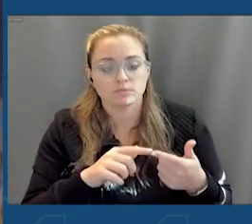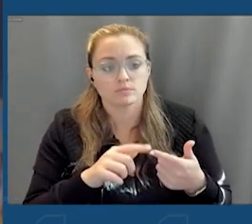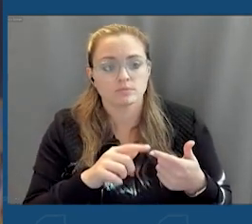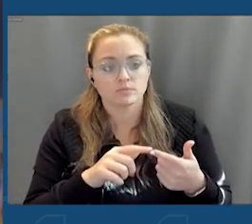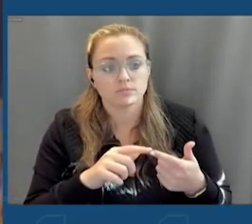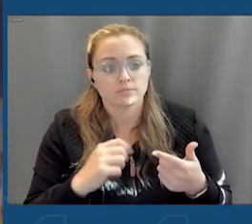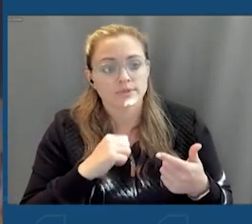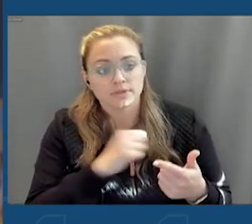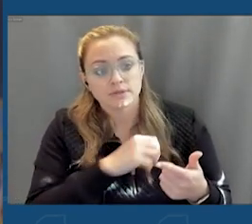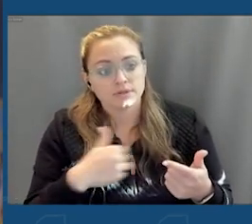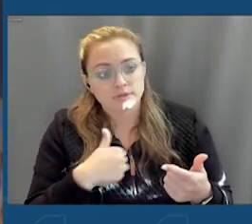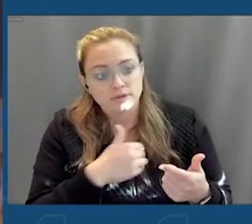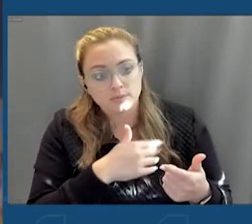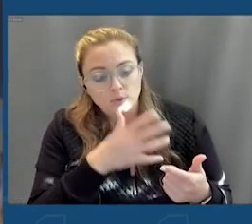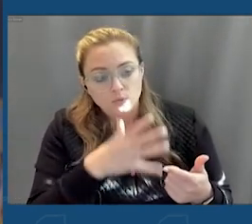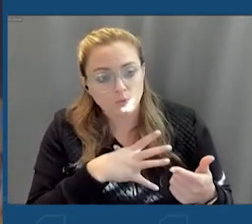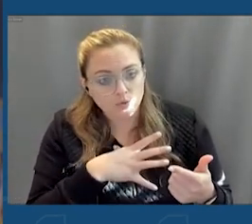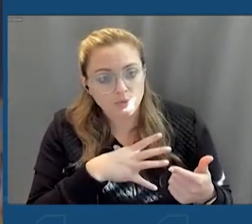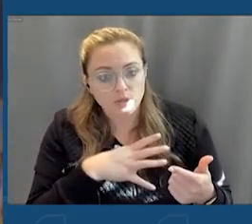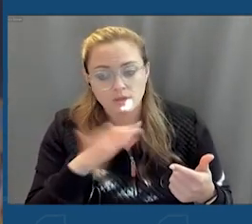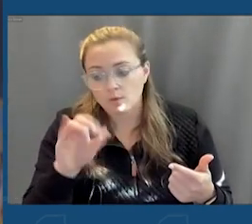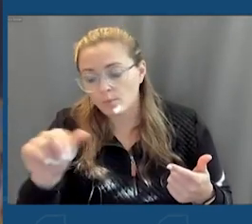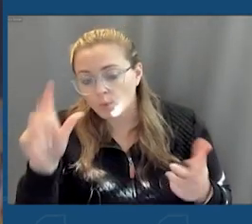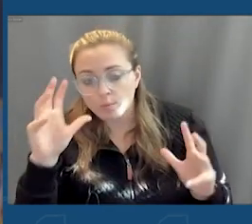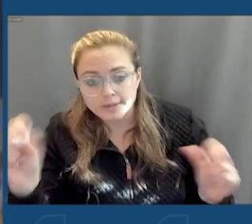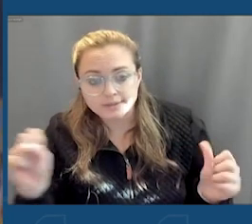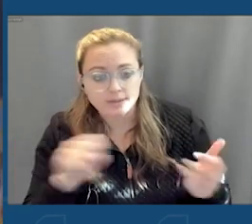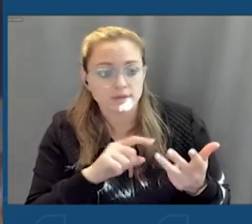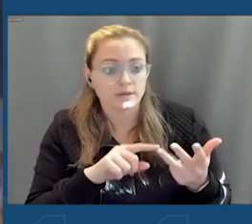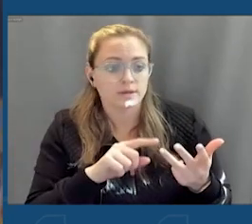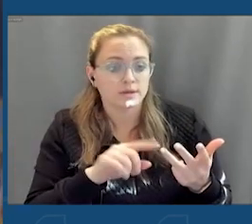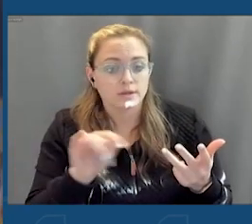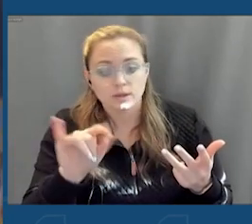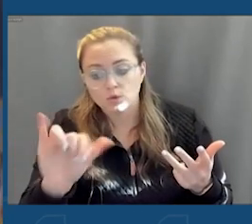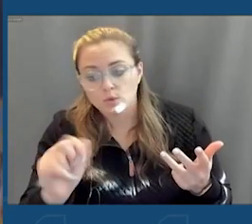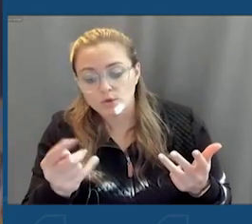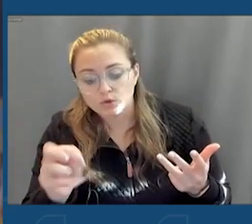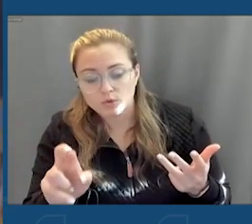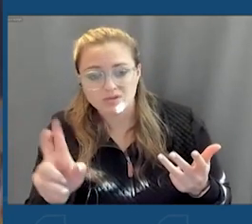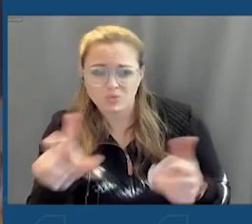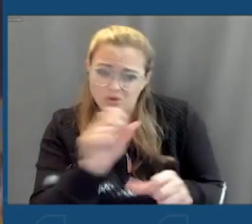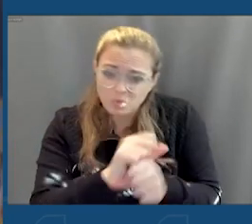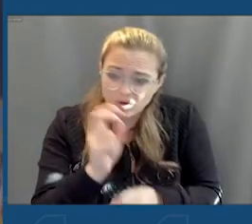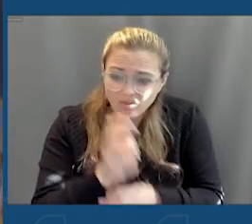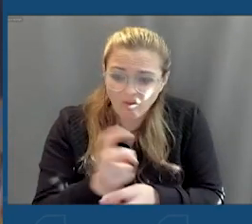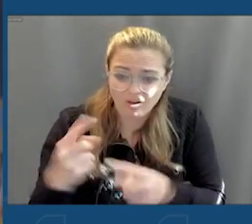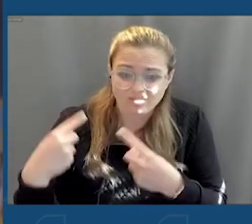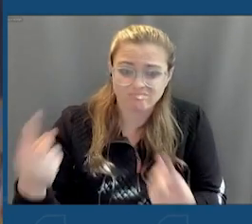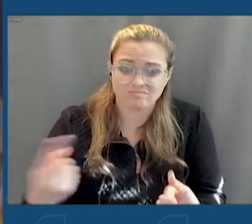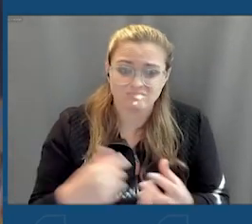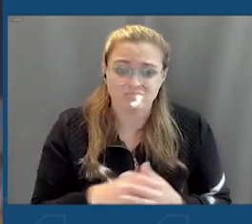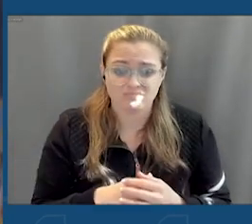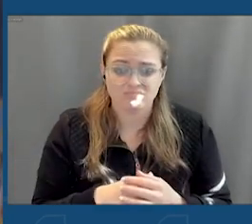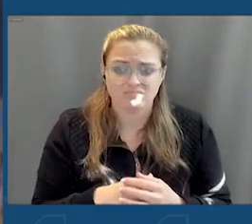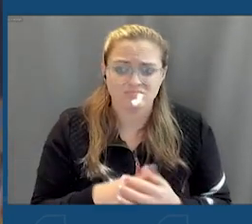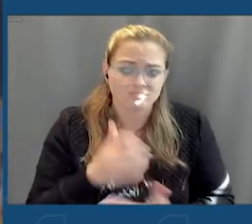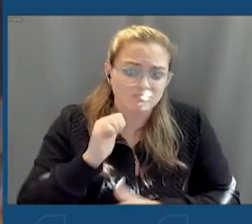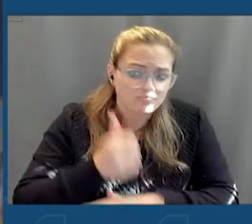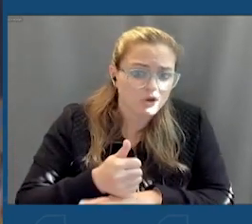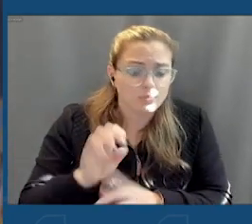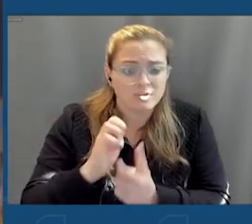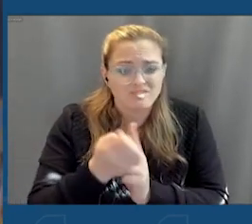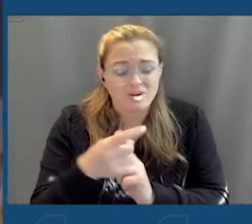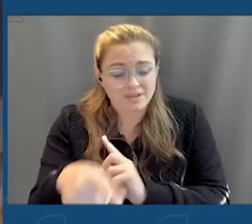Assemblywoman Judith Catapia, the borough president, LaToya Joyner. We've worked hard over the years to create an environment in this